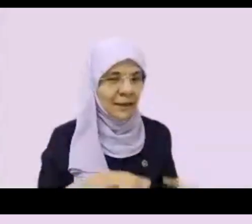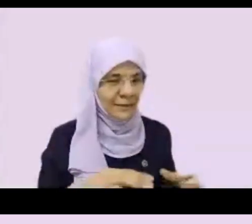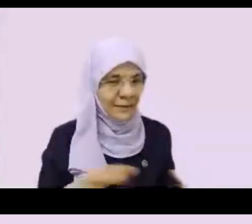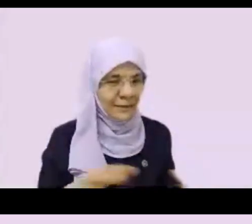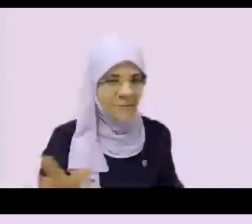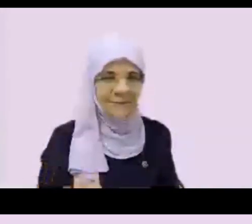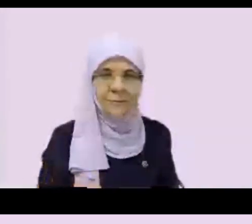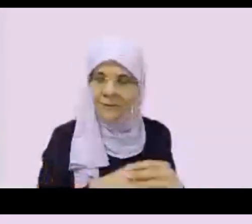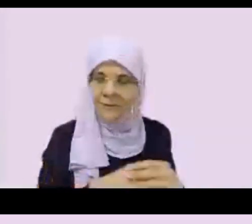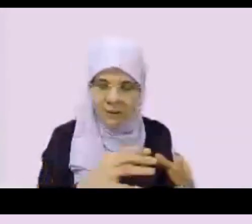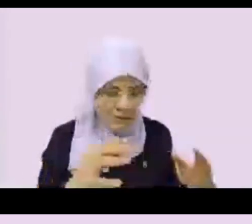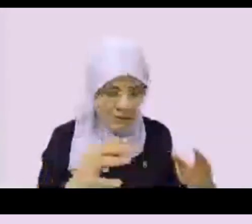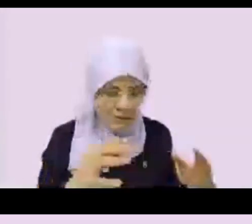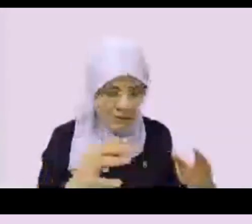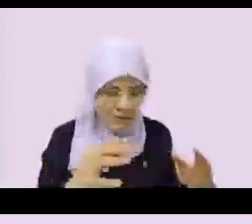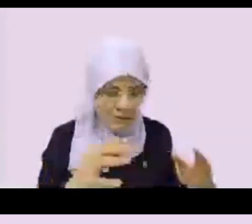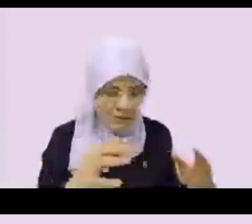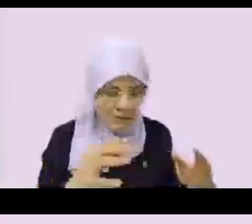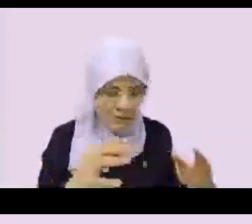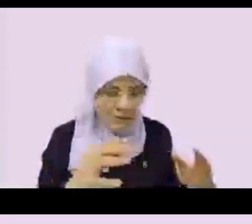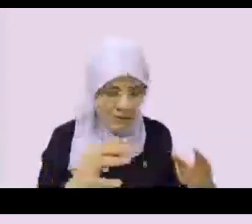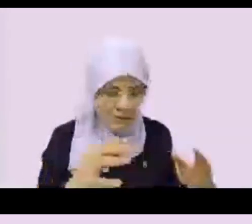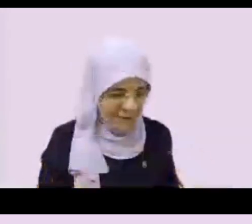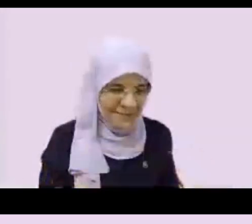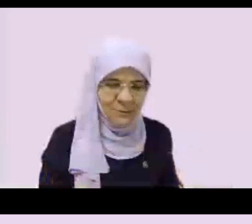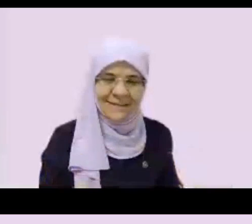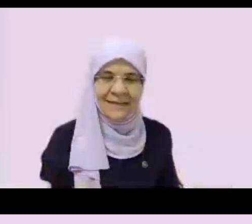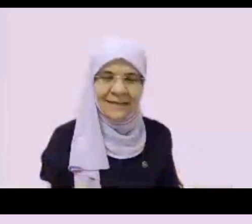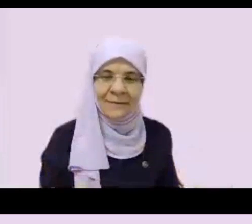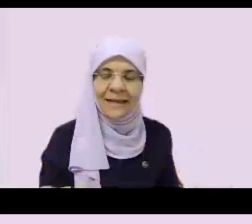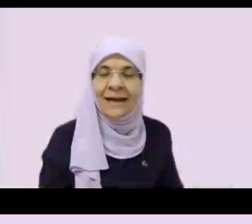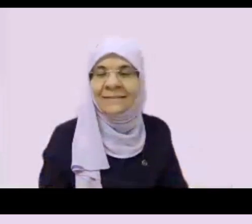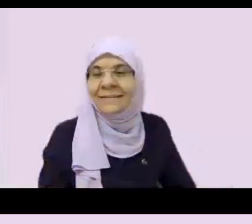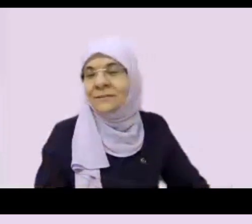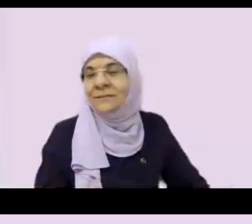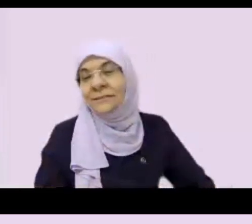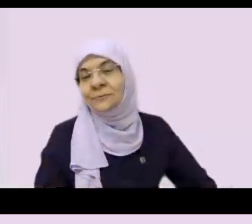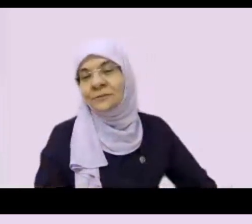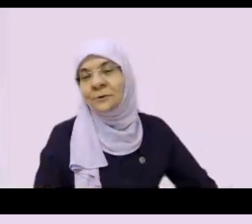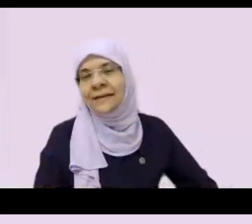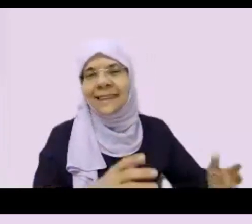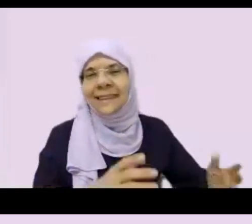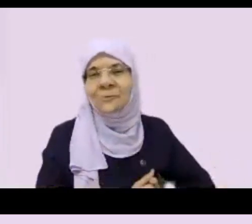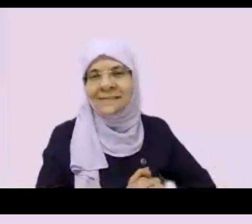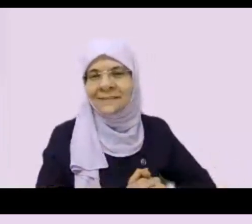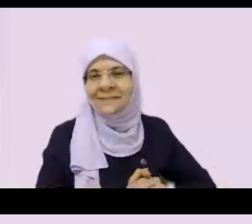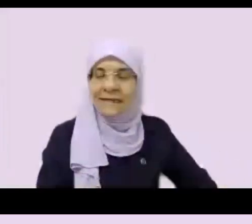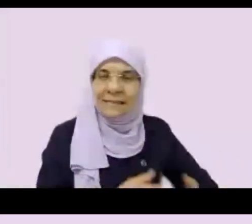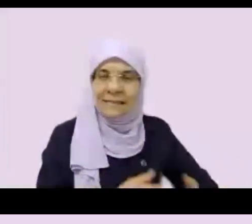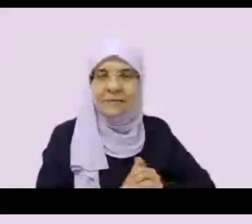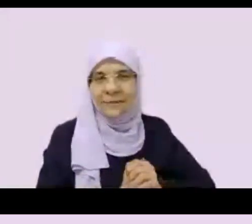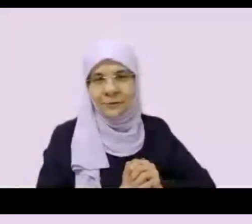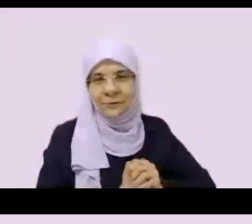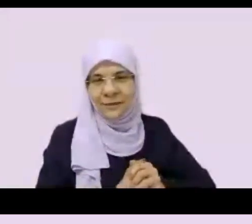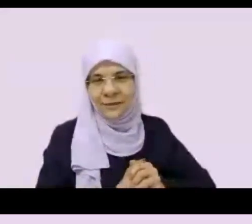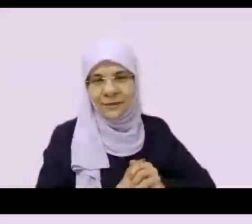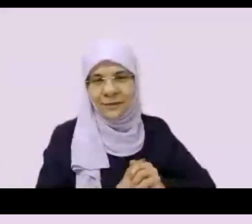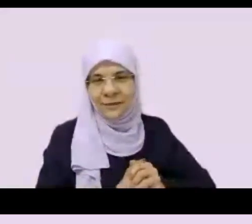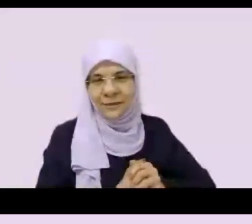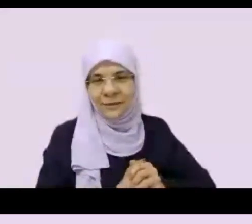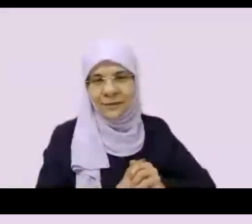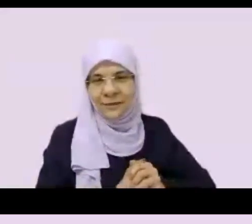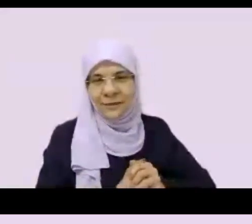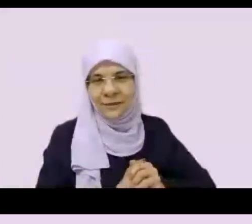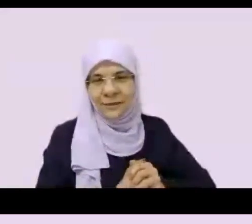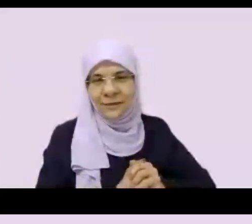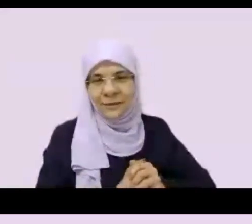she will be super busy to answer my email. I did it in 2024, and then we started to organize for this event.